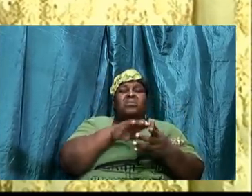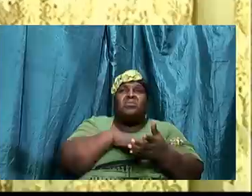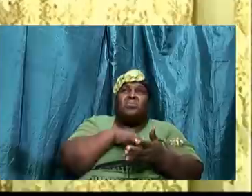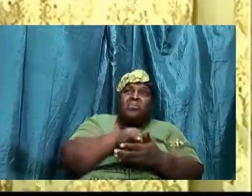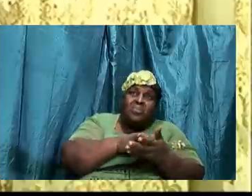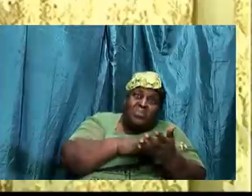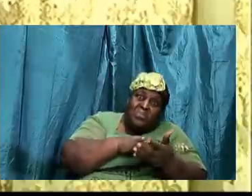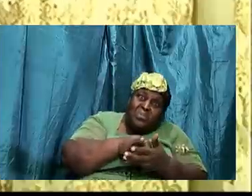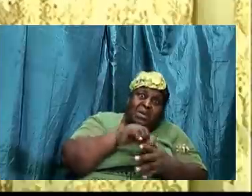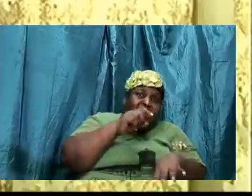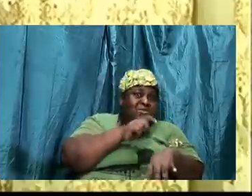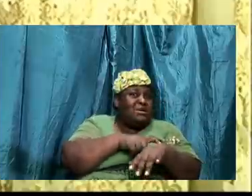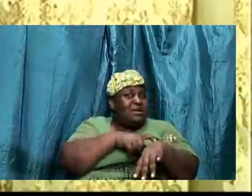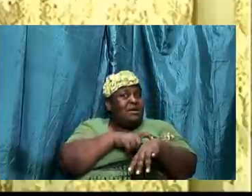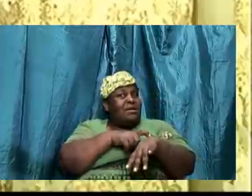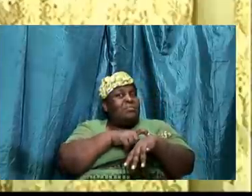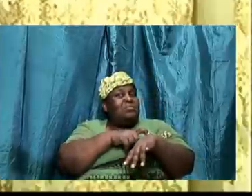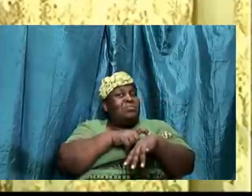point.